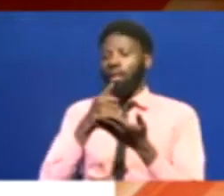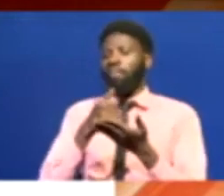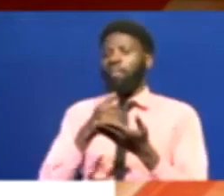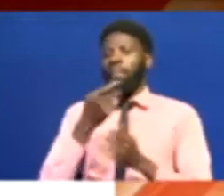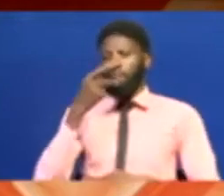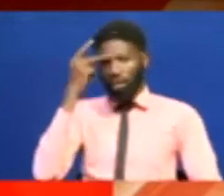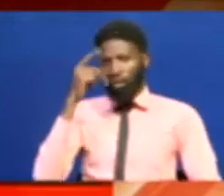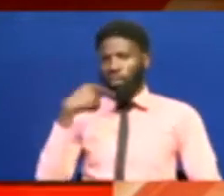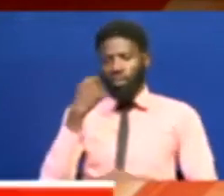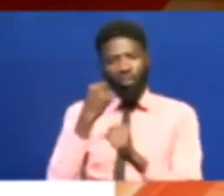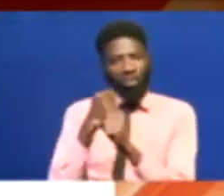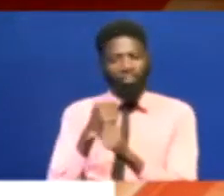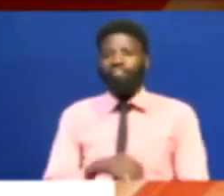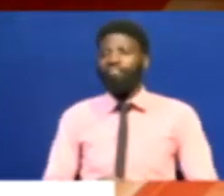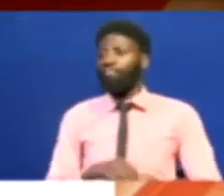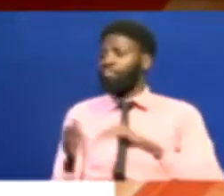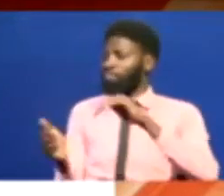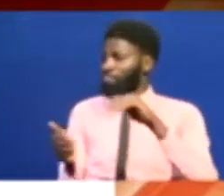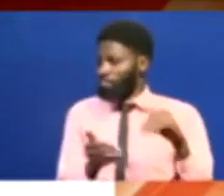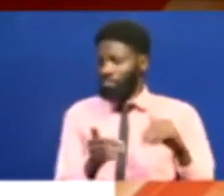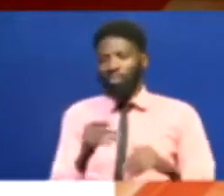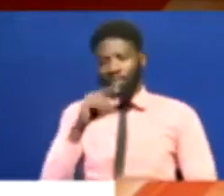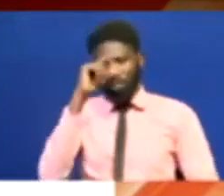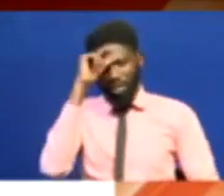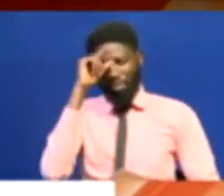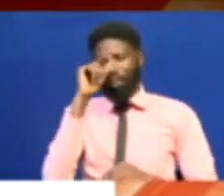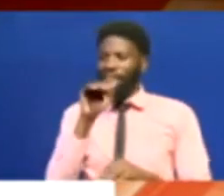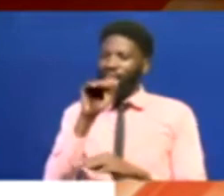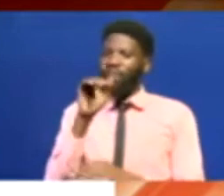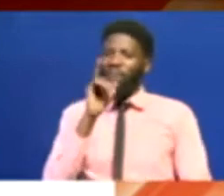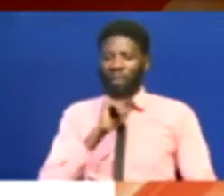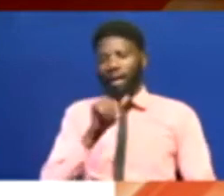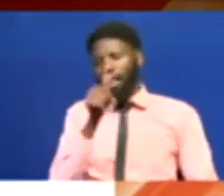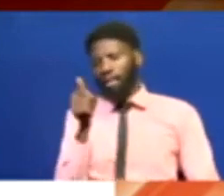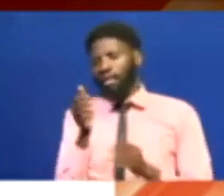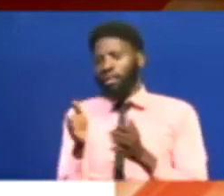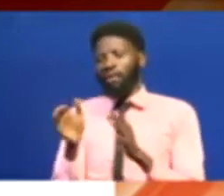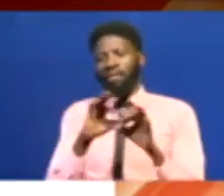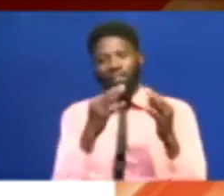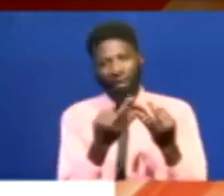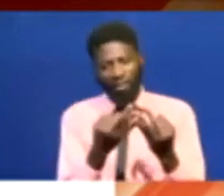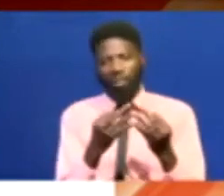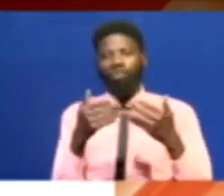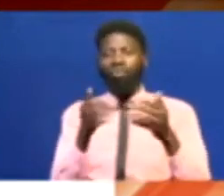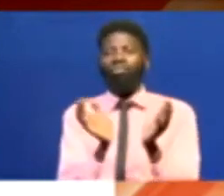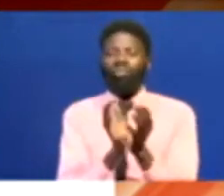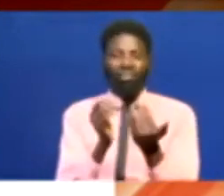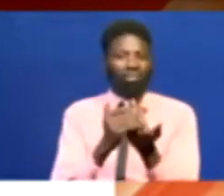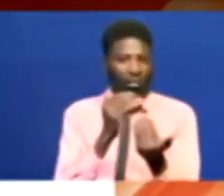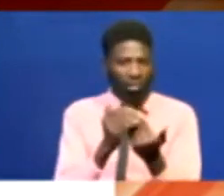Elsewhere, the government has been urged to strengthen alternative family and community-based care for minors